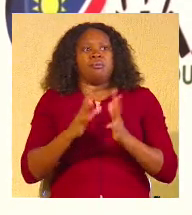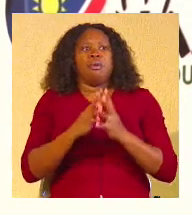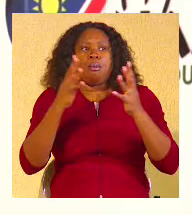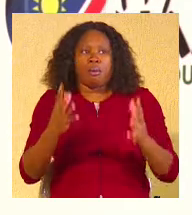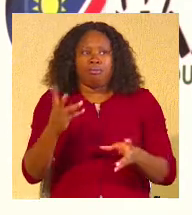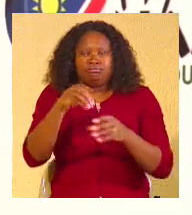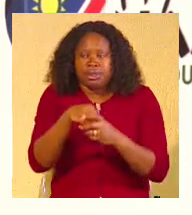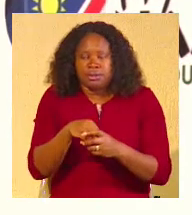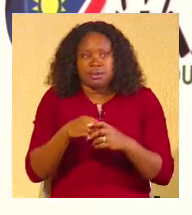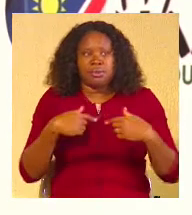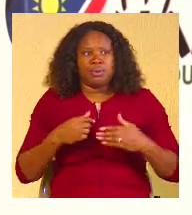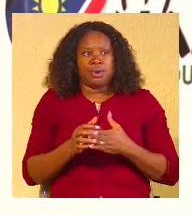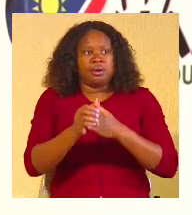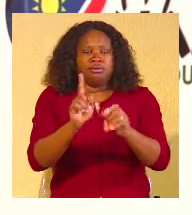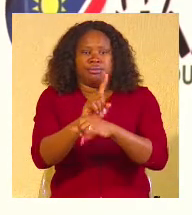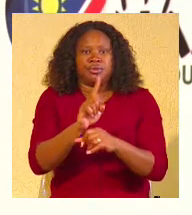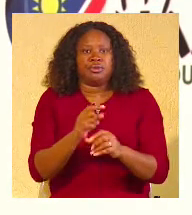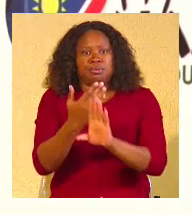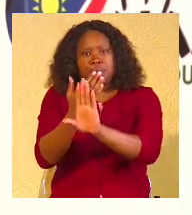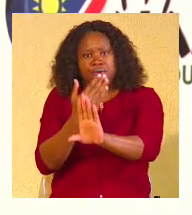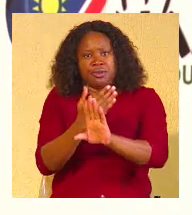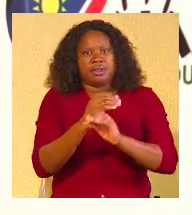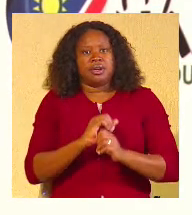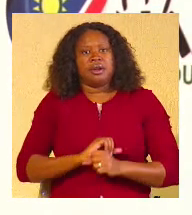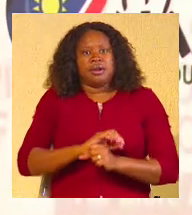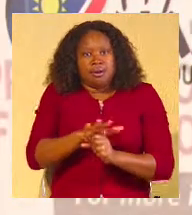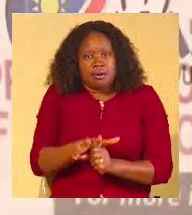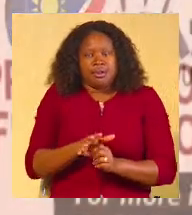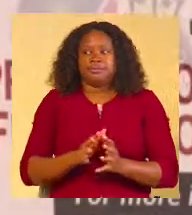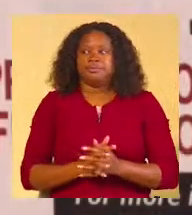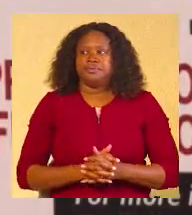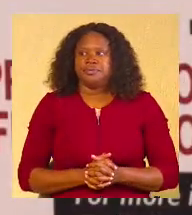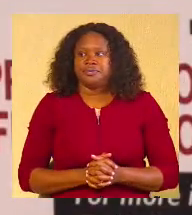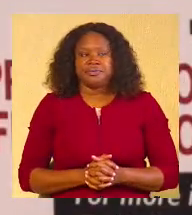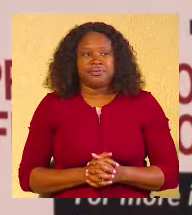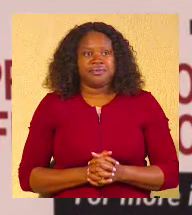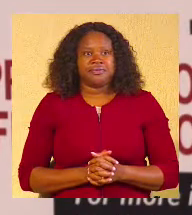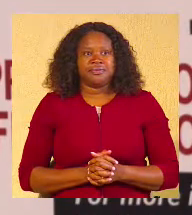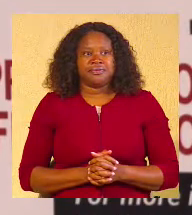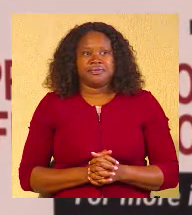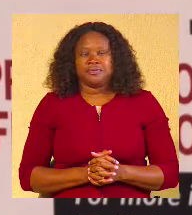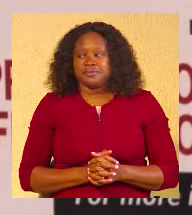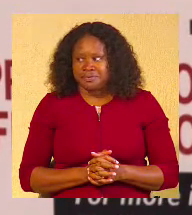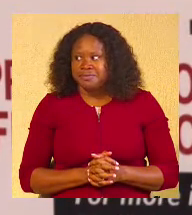and that we are the forerunners in the prevention of the pandemic. Thank you so much, Al-Sareen. I think I want to also